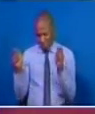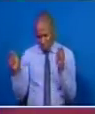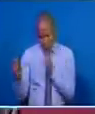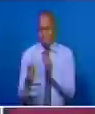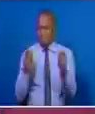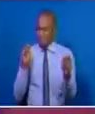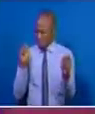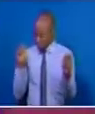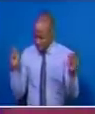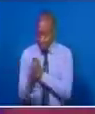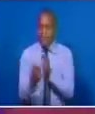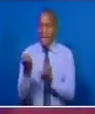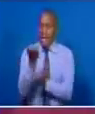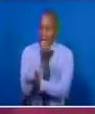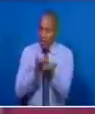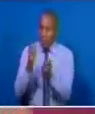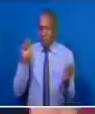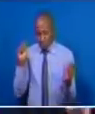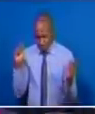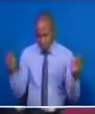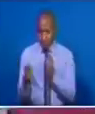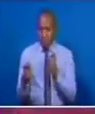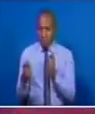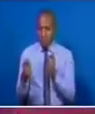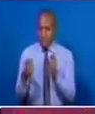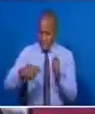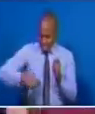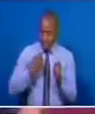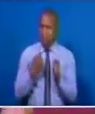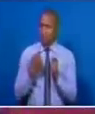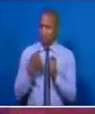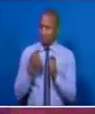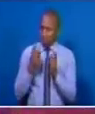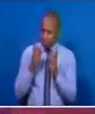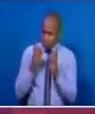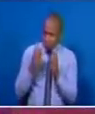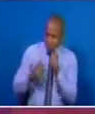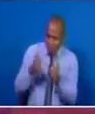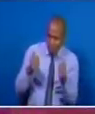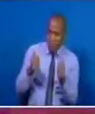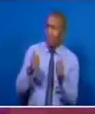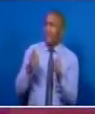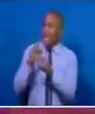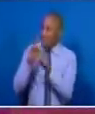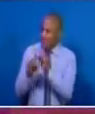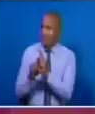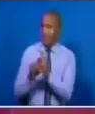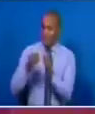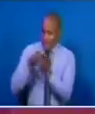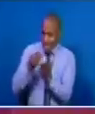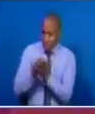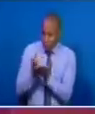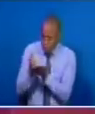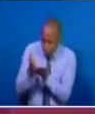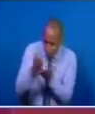can create fiscal discipline so that we can be able to raise sufficient revenue and invest that revenue also